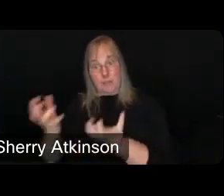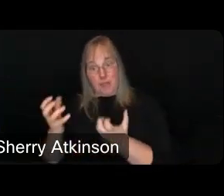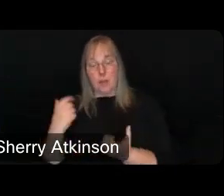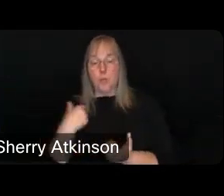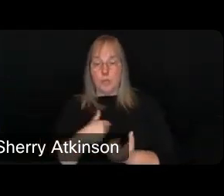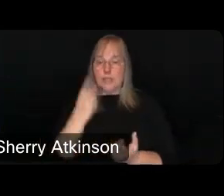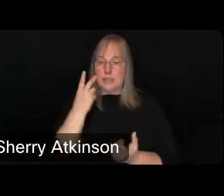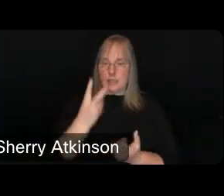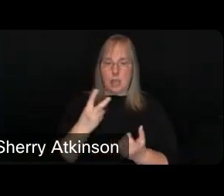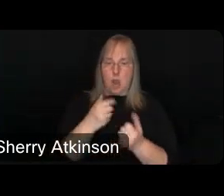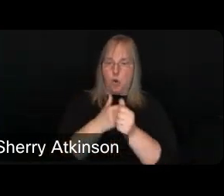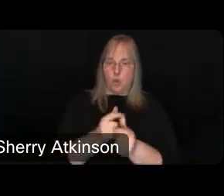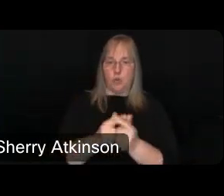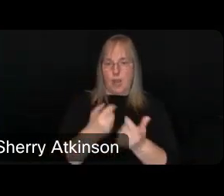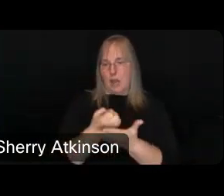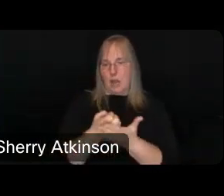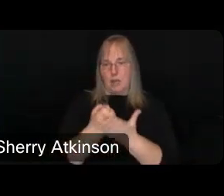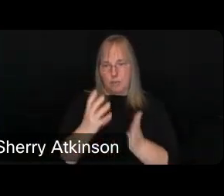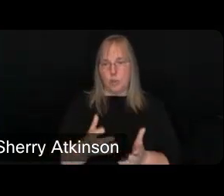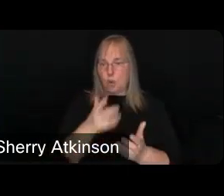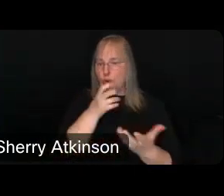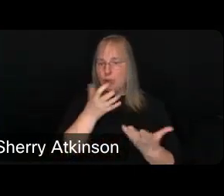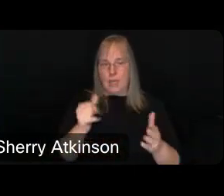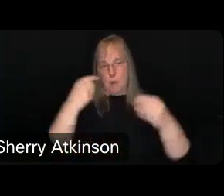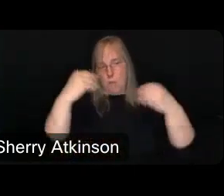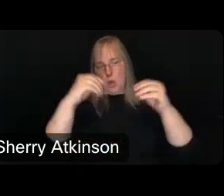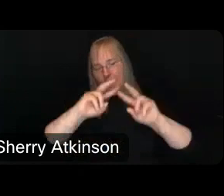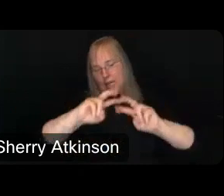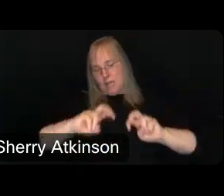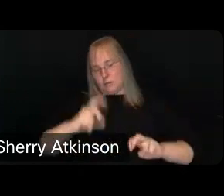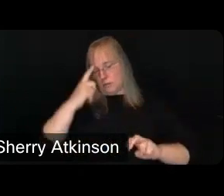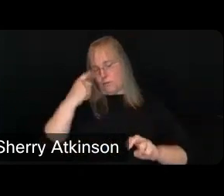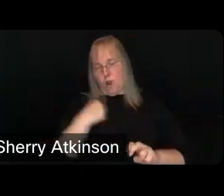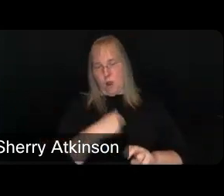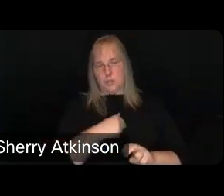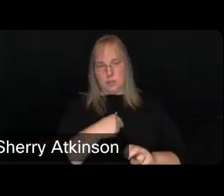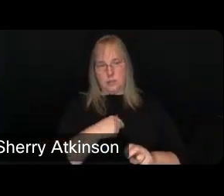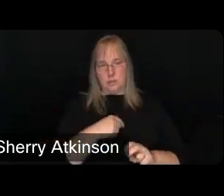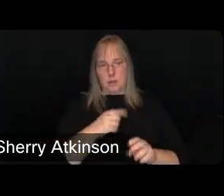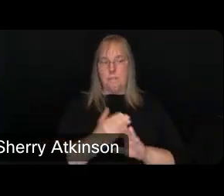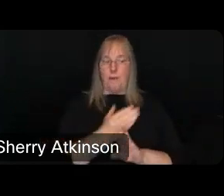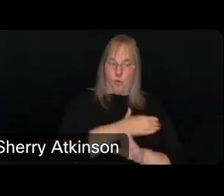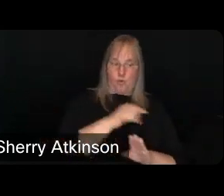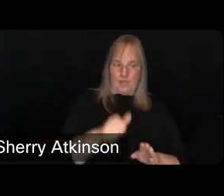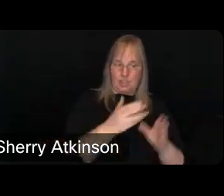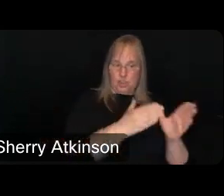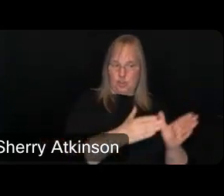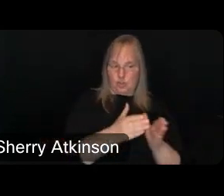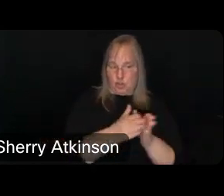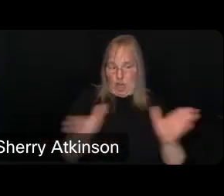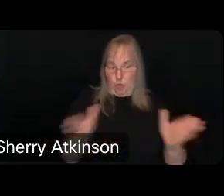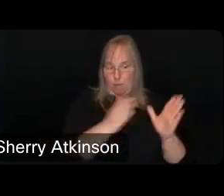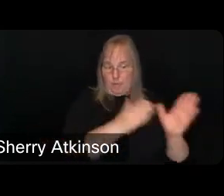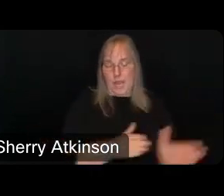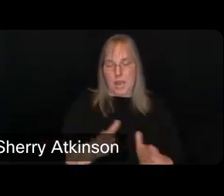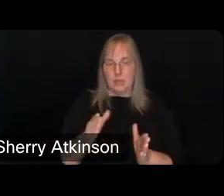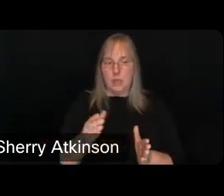did a market analysis for us, in advance of this general plan. So the demand is we could